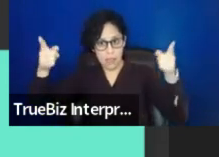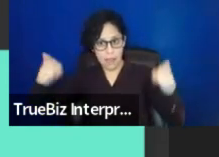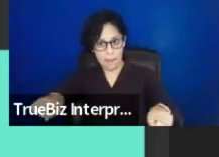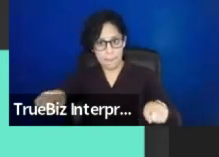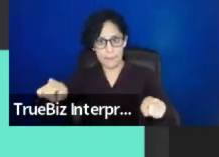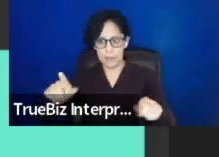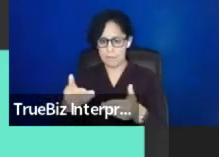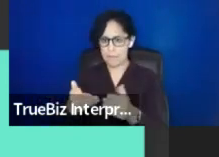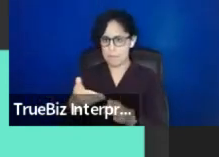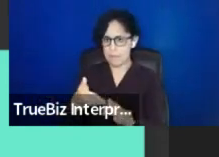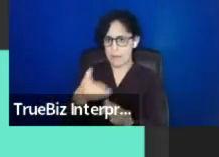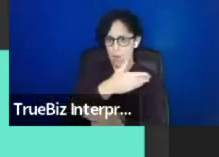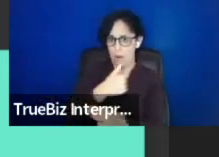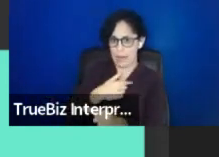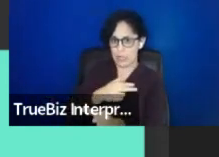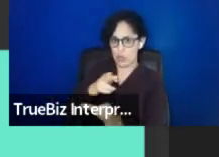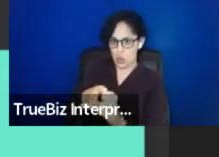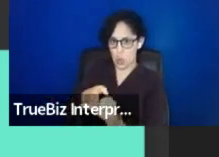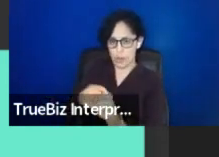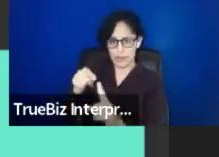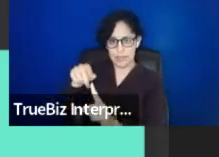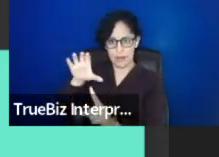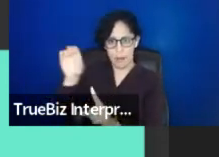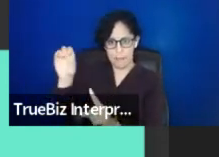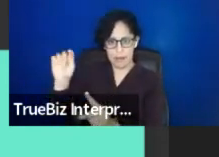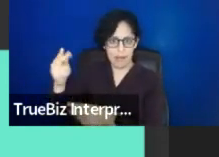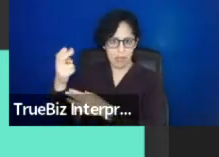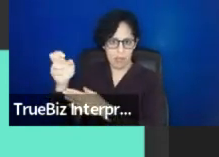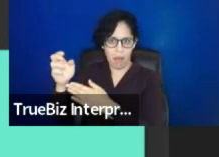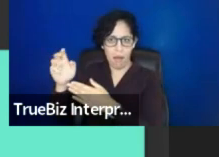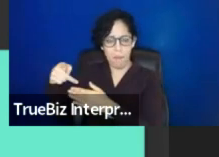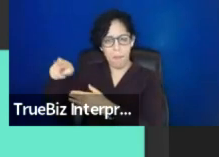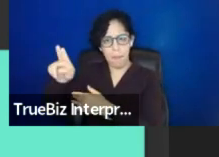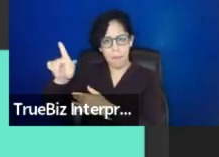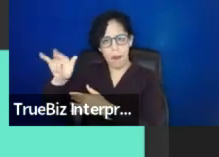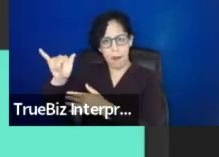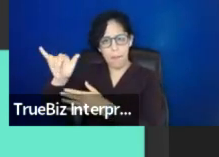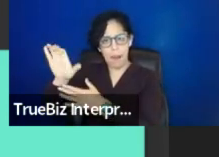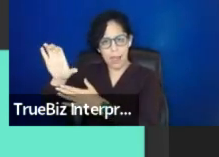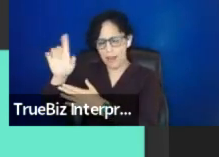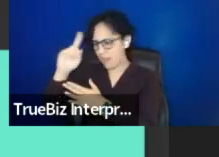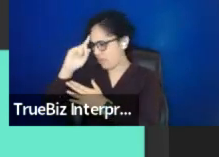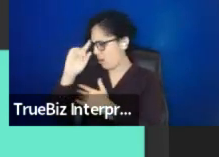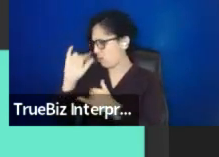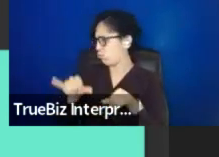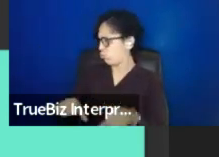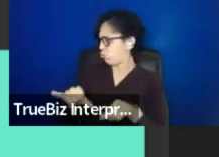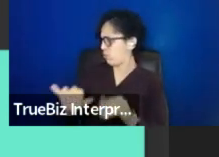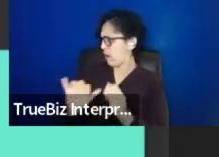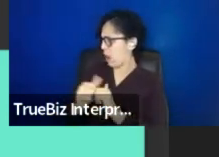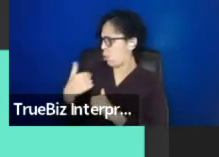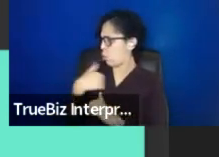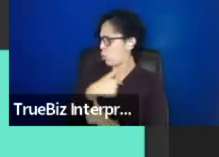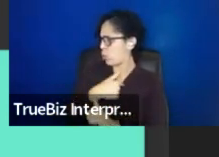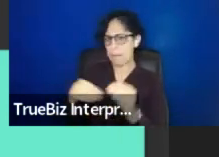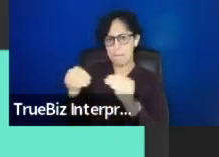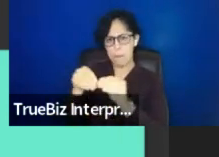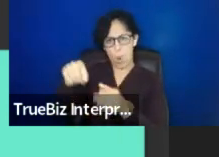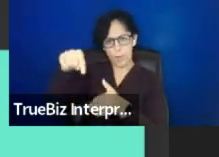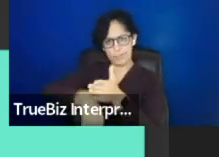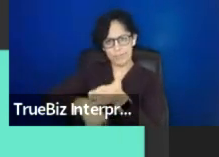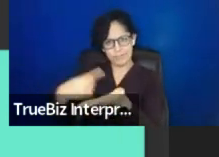public was certainly something that I thought, oh, how do we talk about this more? And